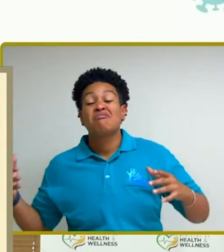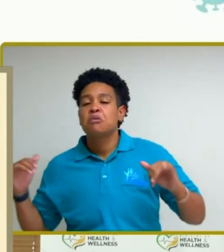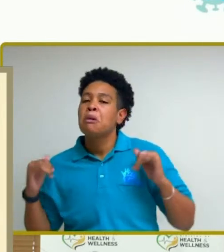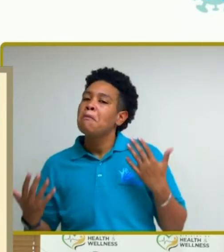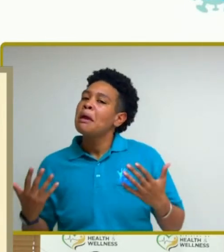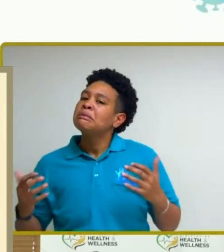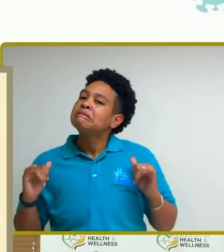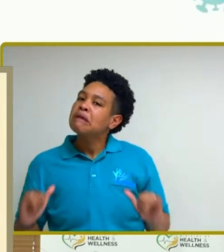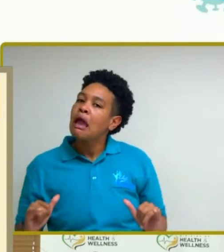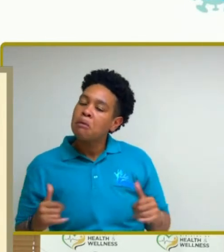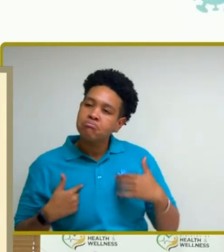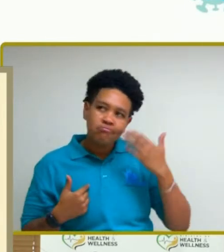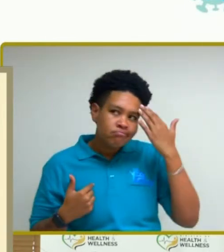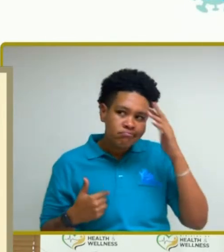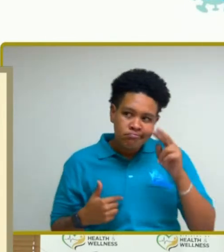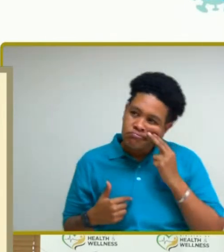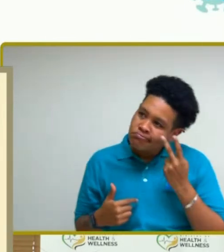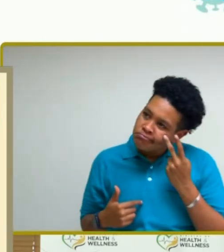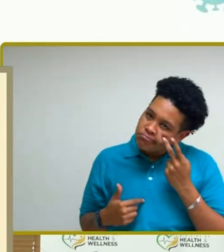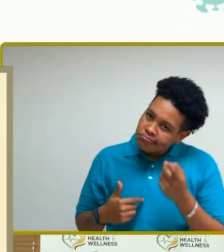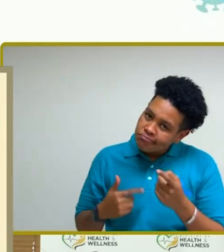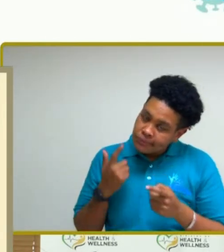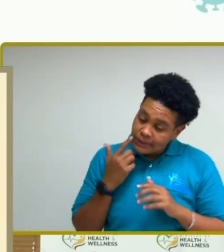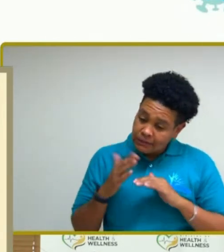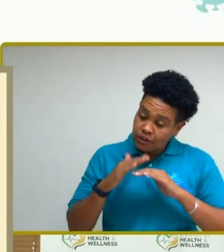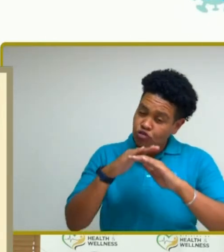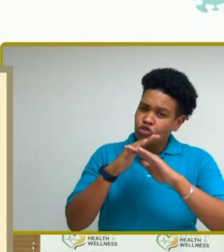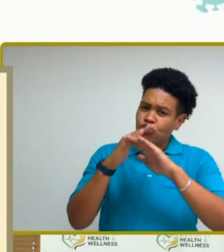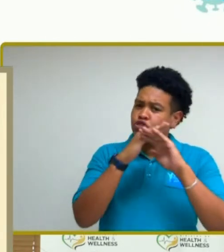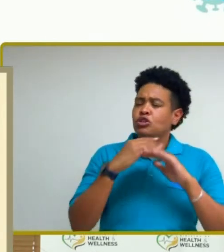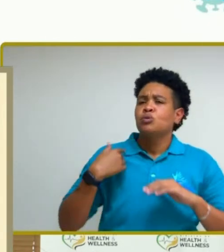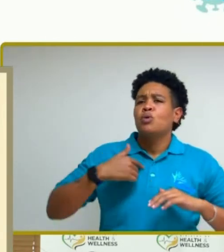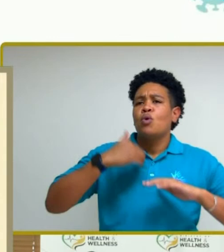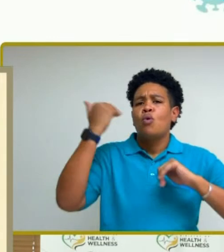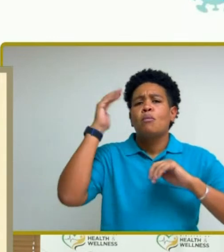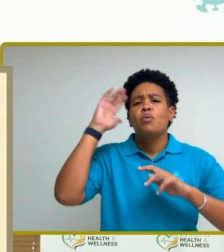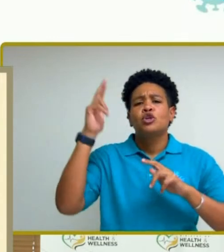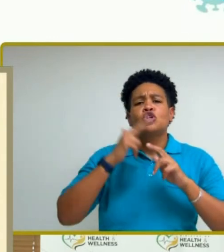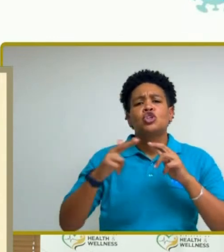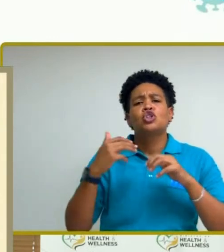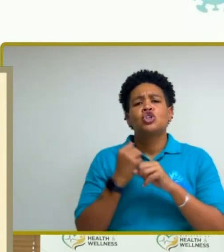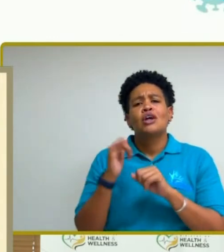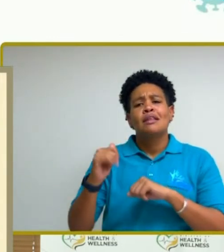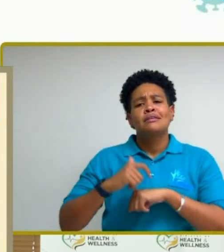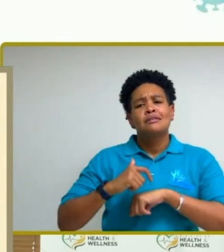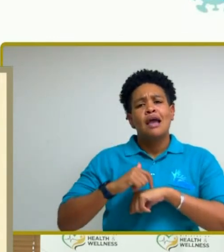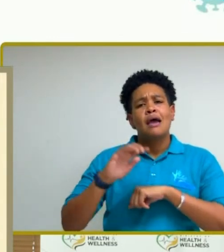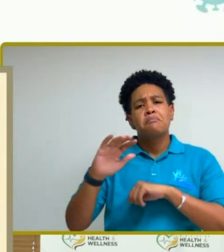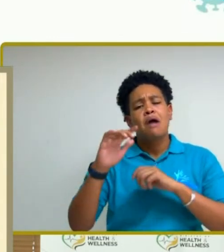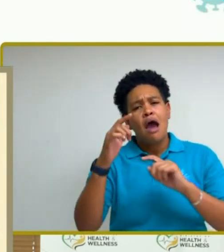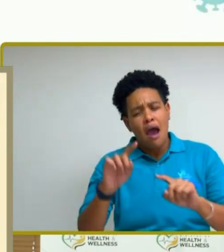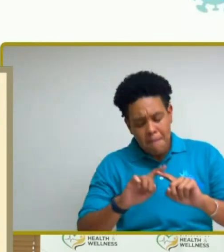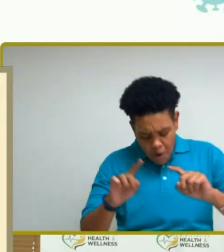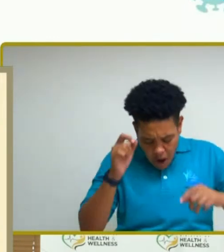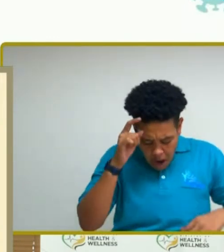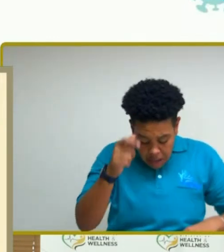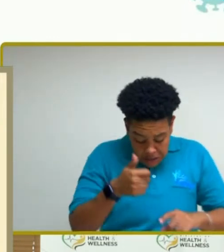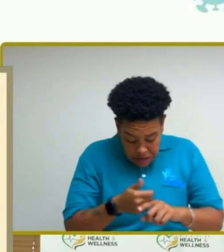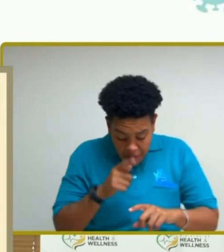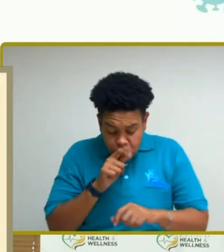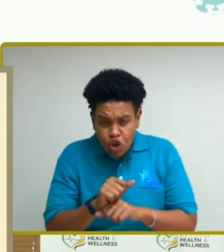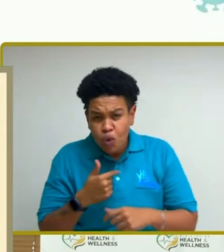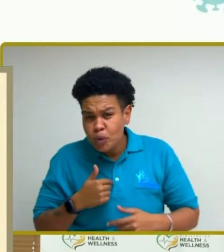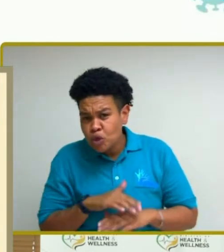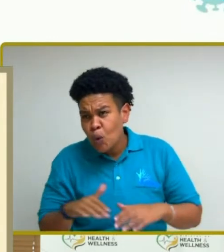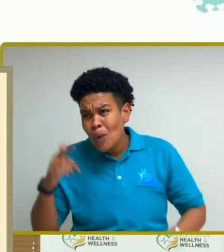we can't tell. With the increased restrictions, we're hoping that we will shorten that period. But certainly we don't